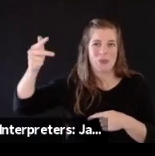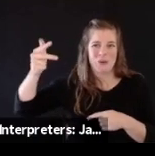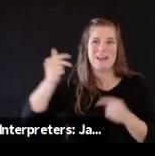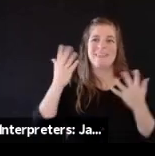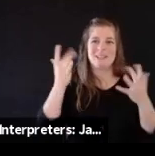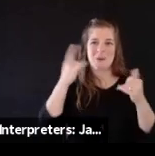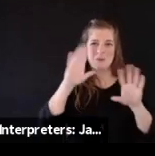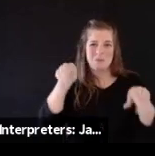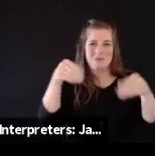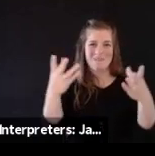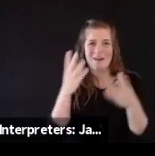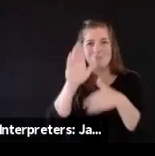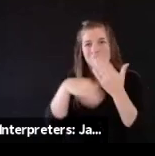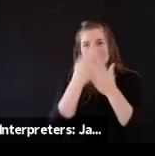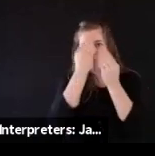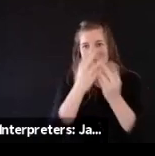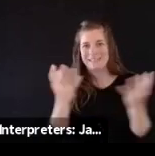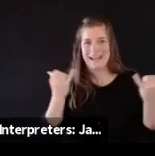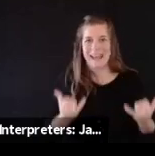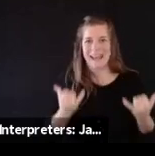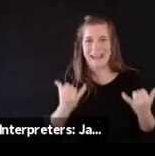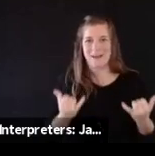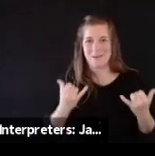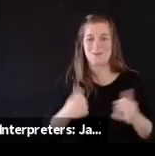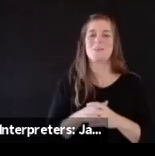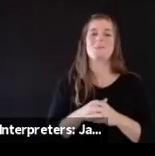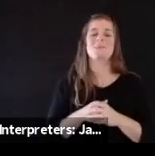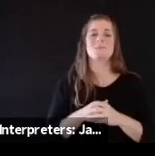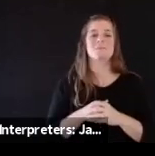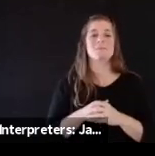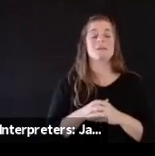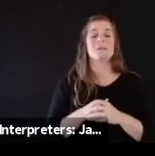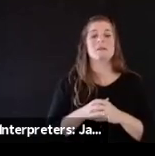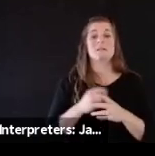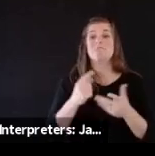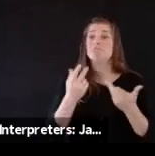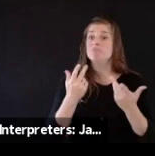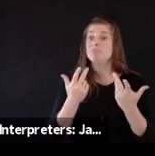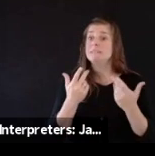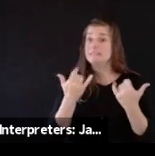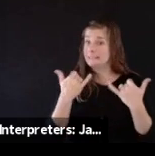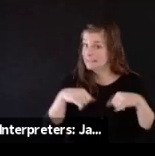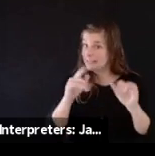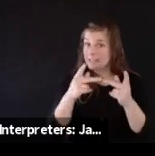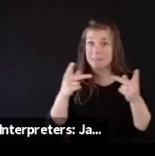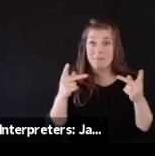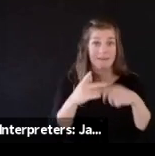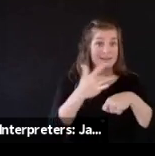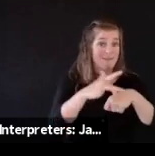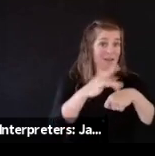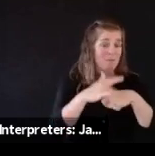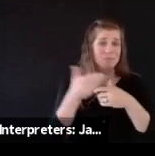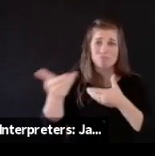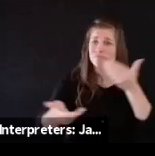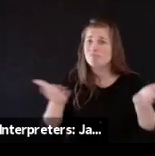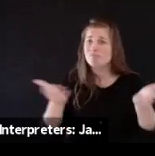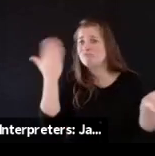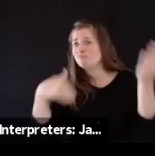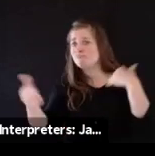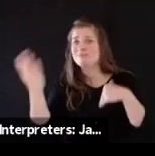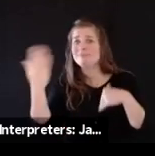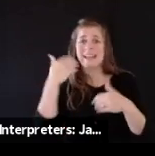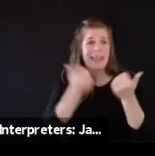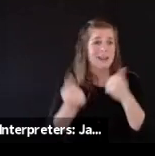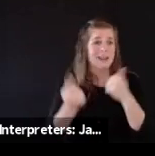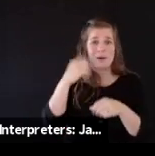the information during our presentation today. Spots are still available. We would welcome people from across the nation to